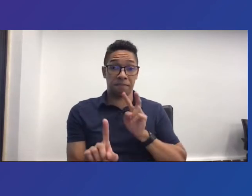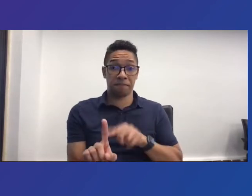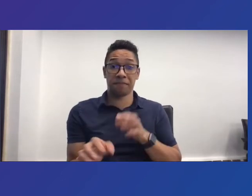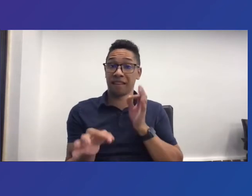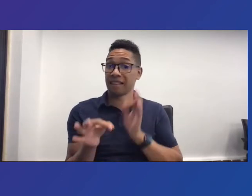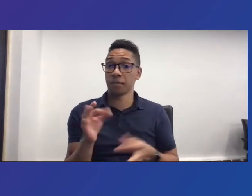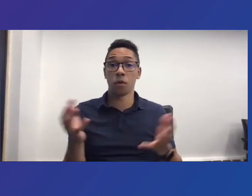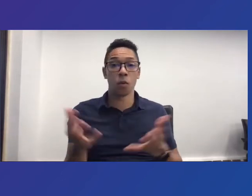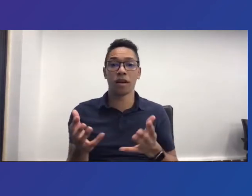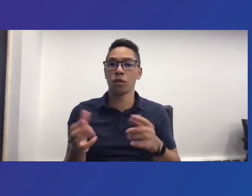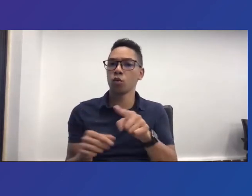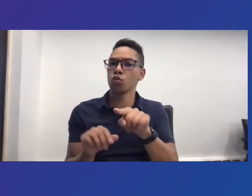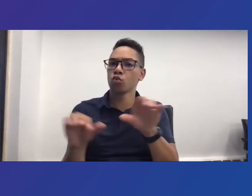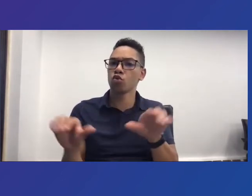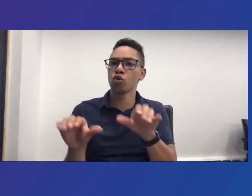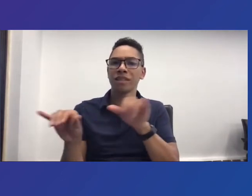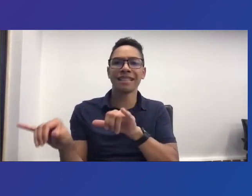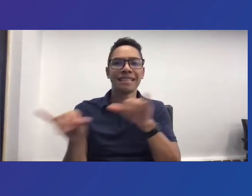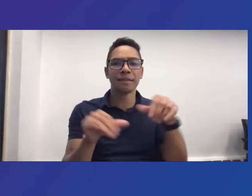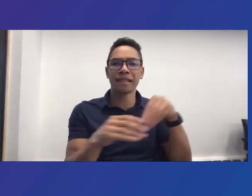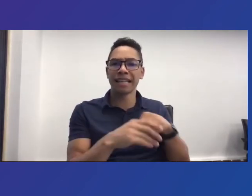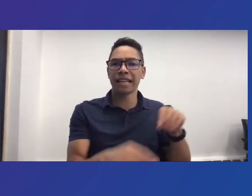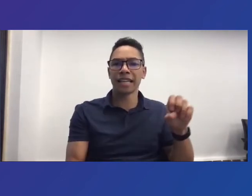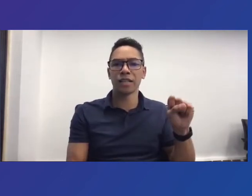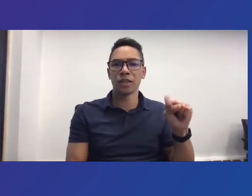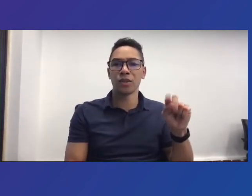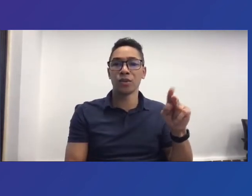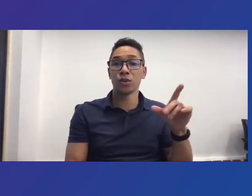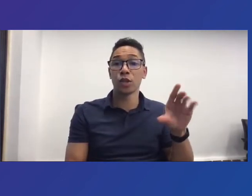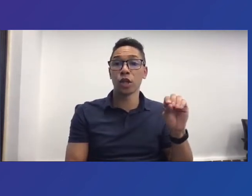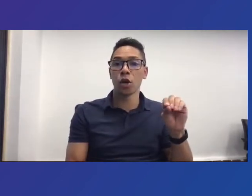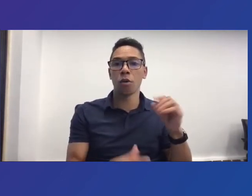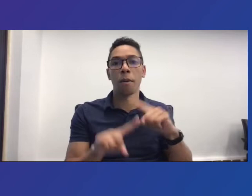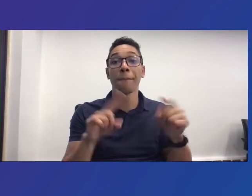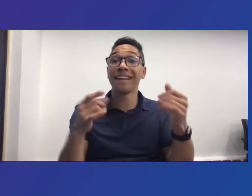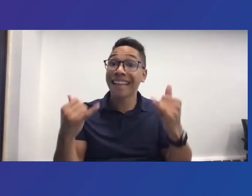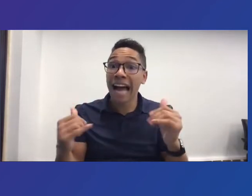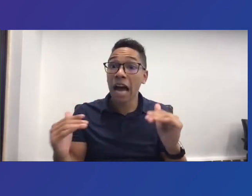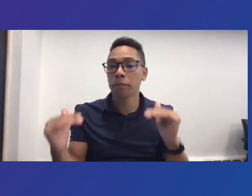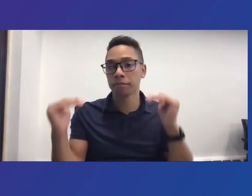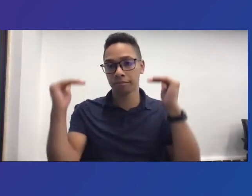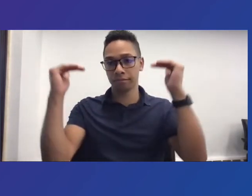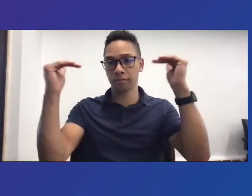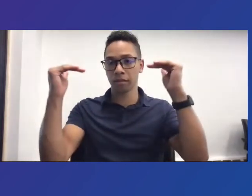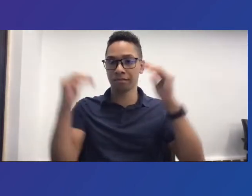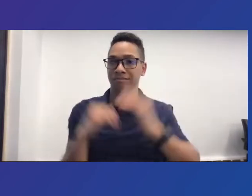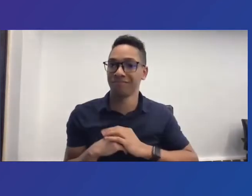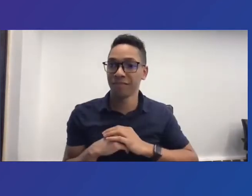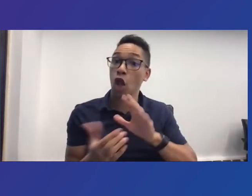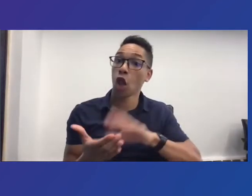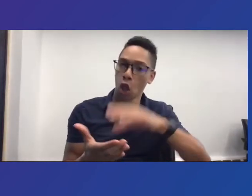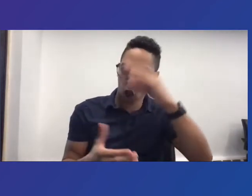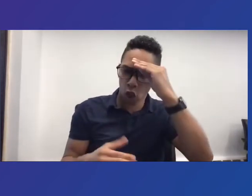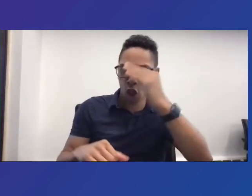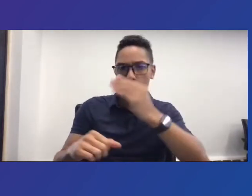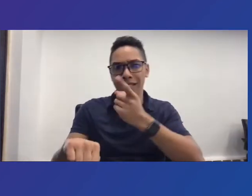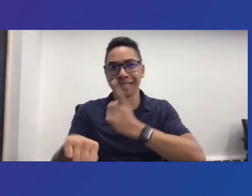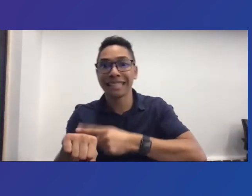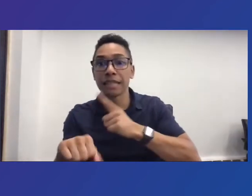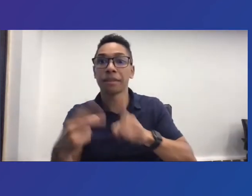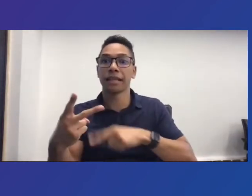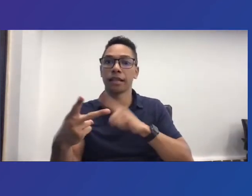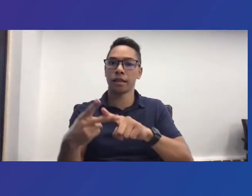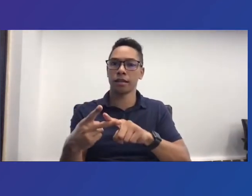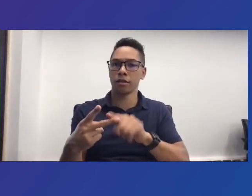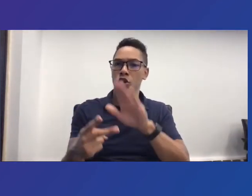terms, is you're doing the exact same thing as you're doing in the studio, just doing it on a much higher level. You're learning discipline, you're learning a craft, you're perfecting your